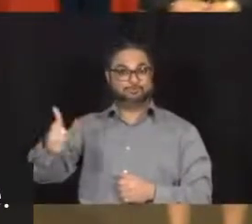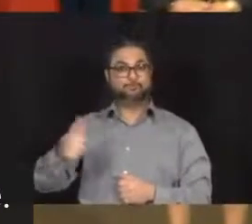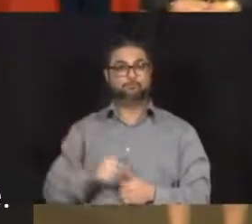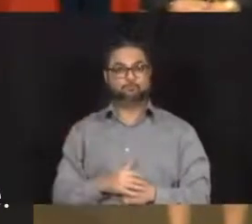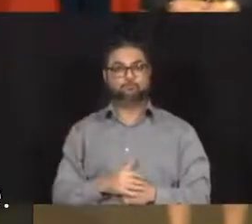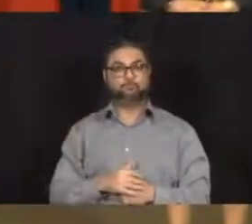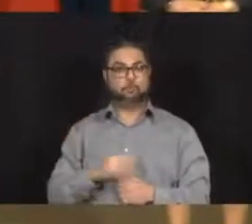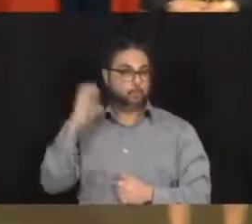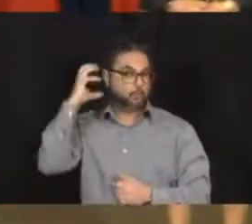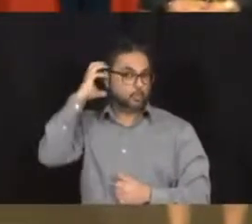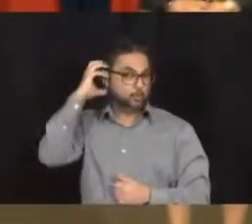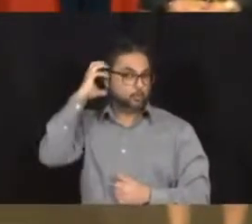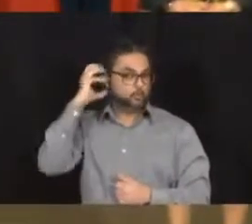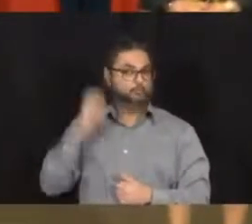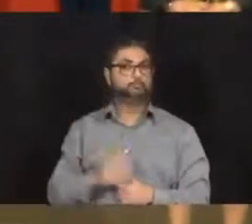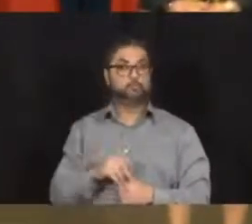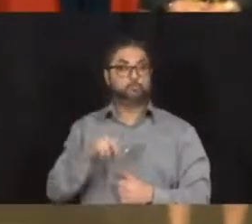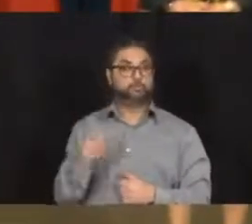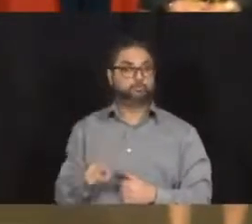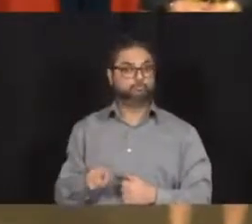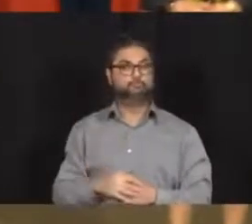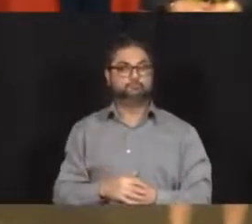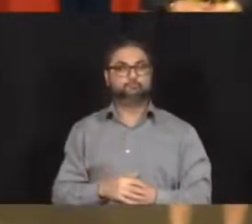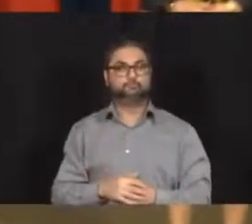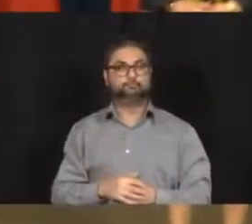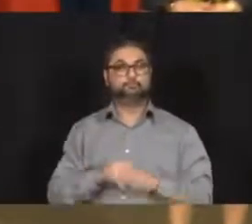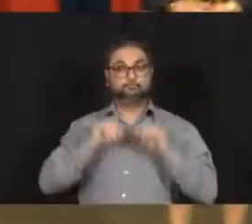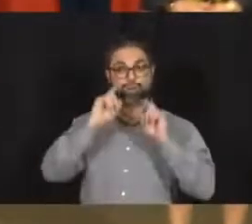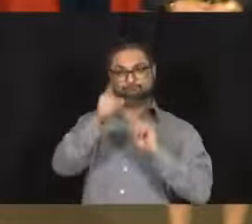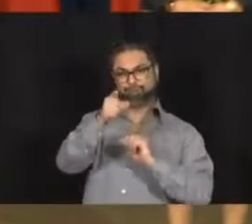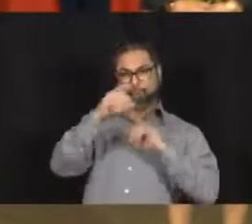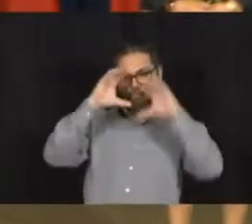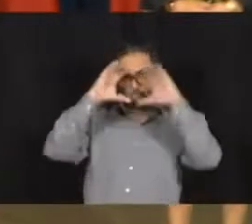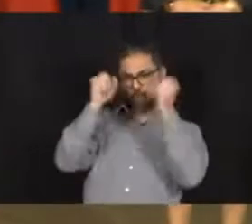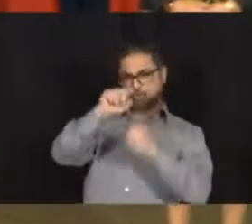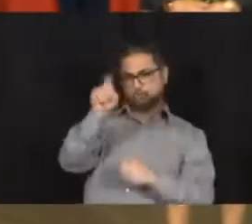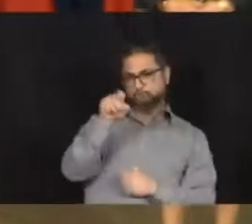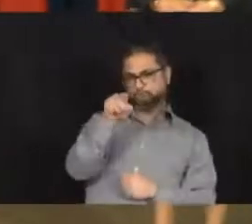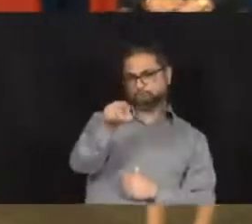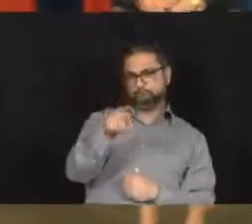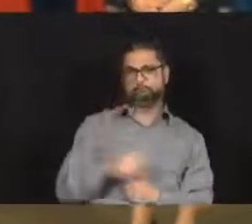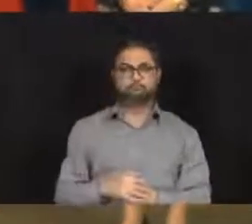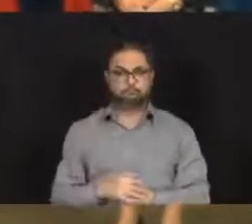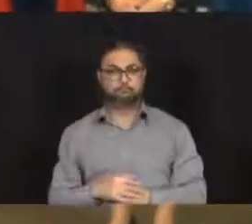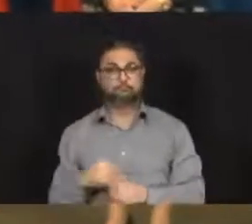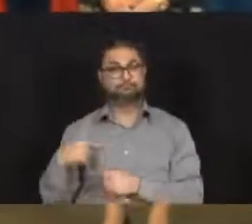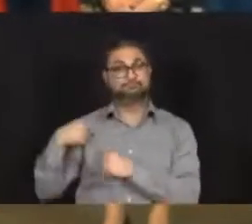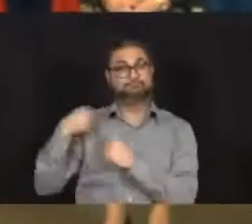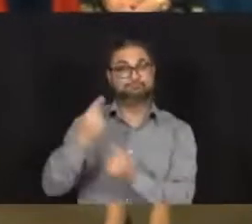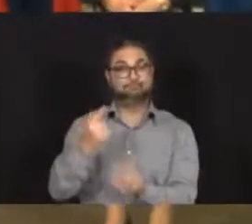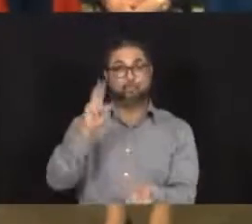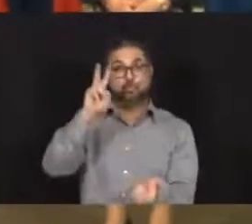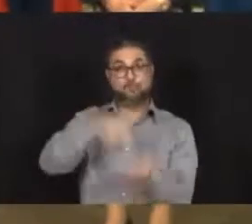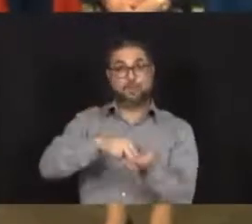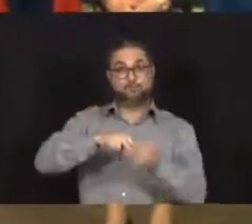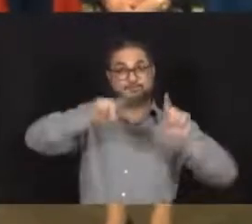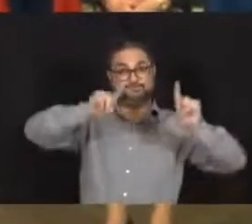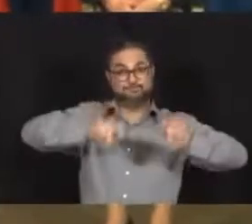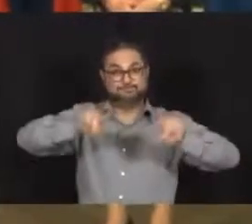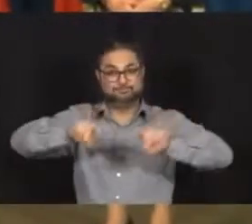for the Premier. Only 2,000 tests have been done compared to 5,500